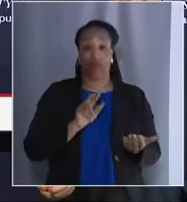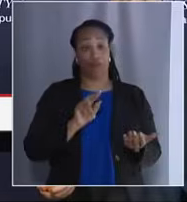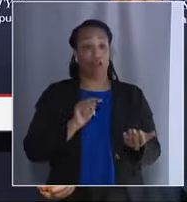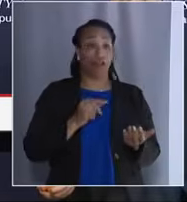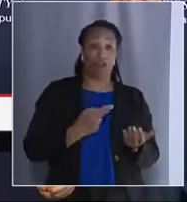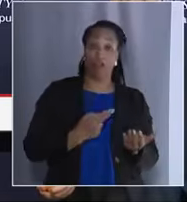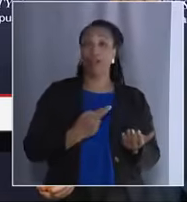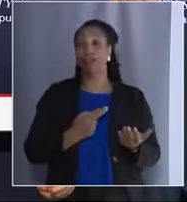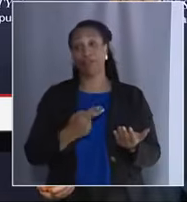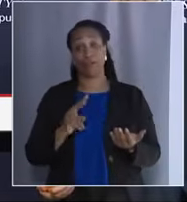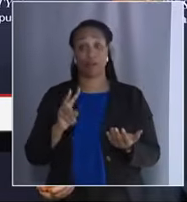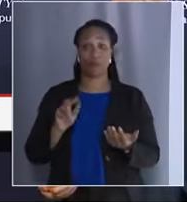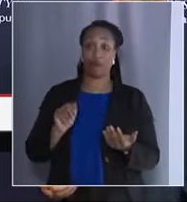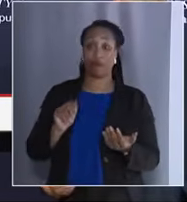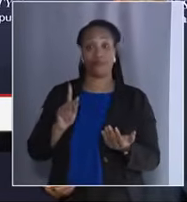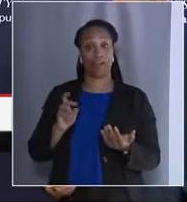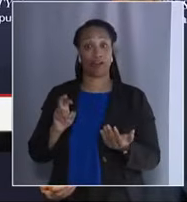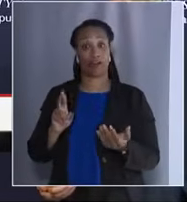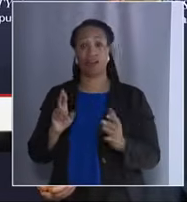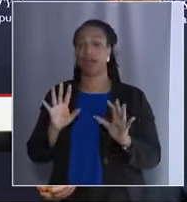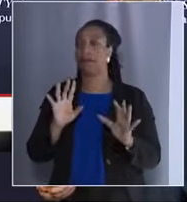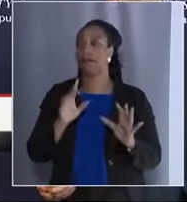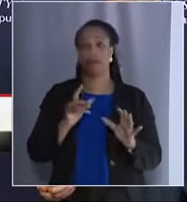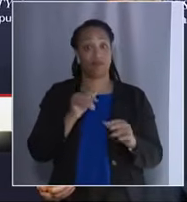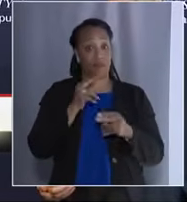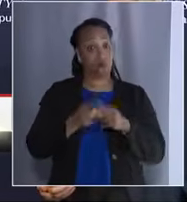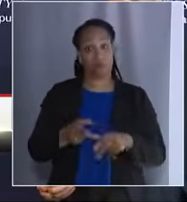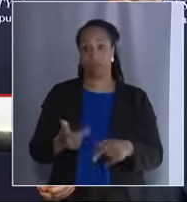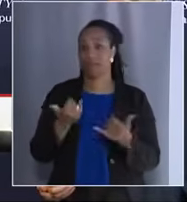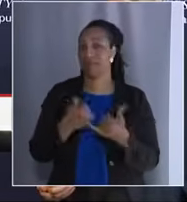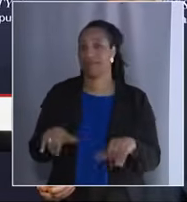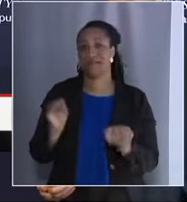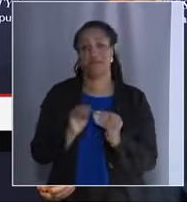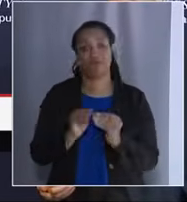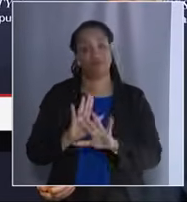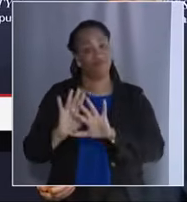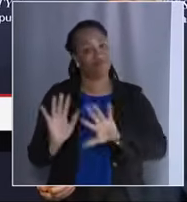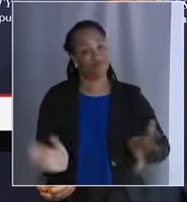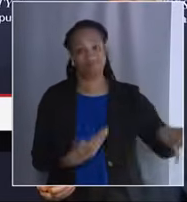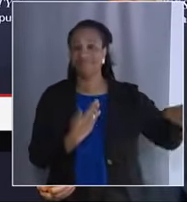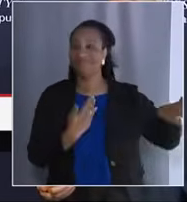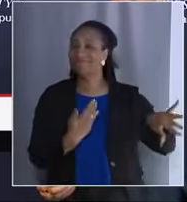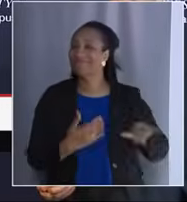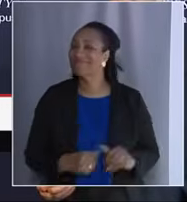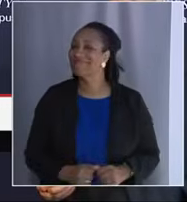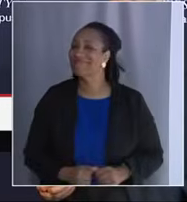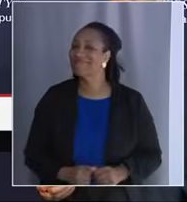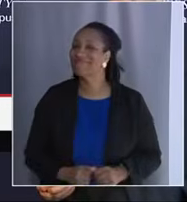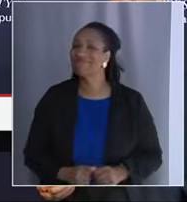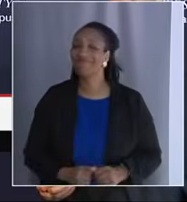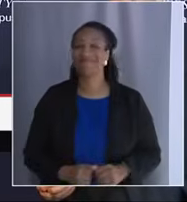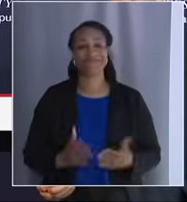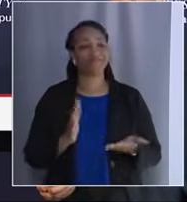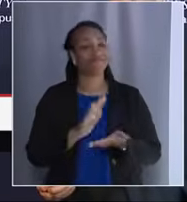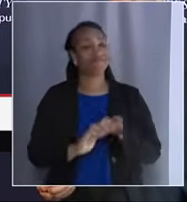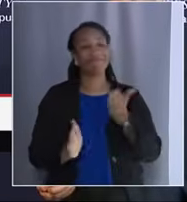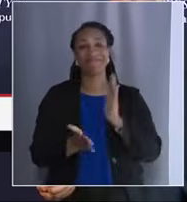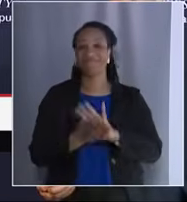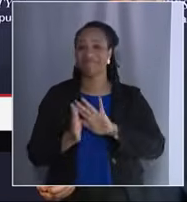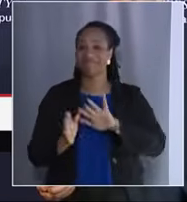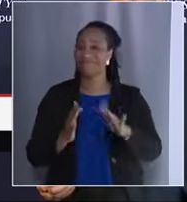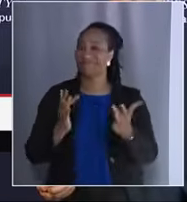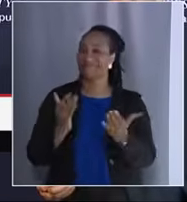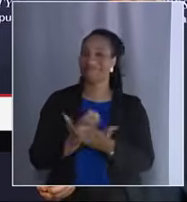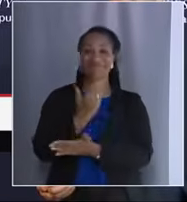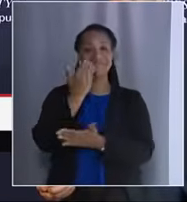Darth Vader building. And all of you who are here. I want to also note that